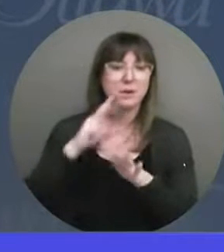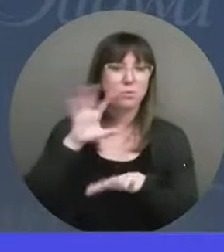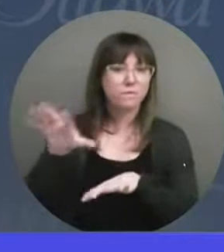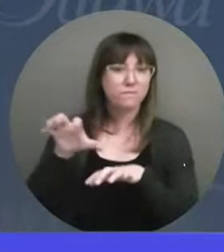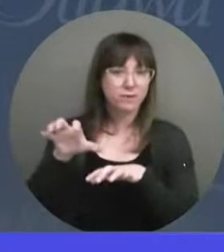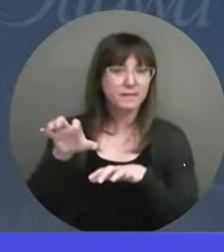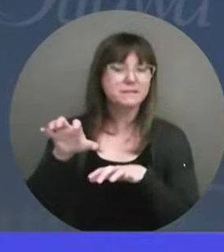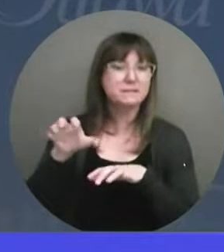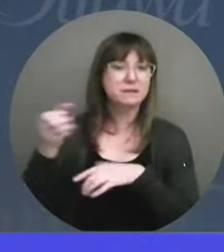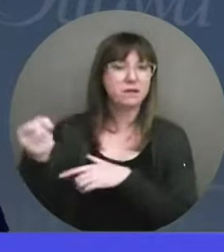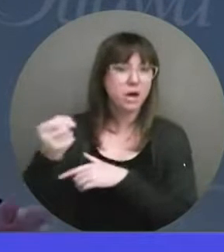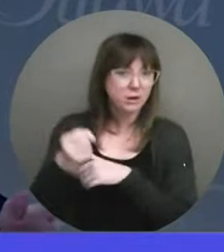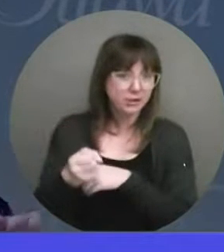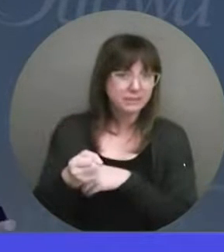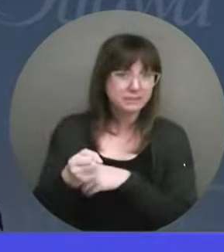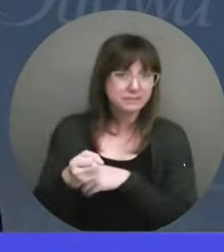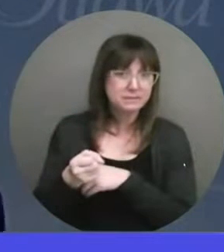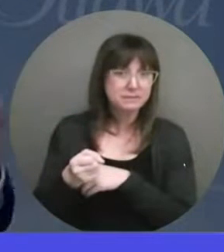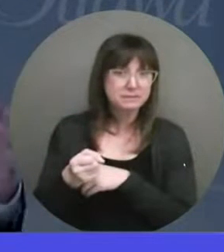hiring.